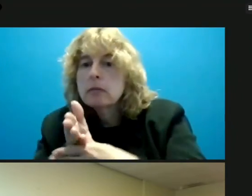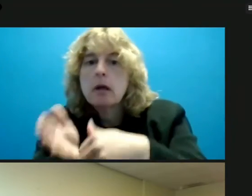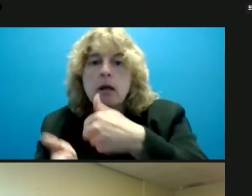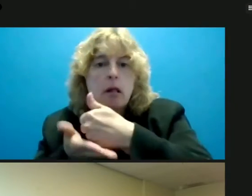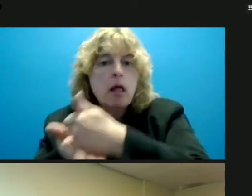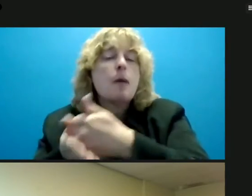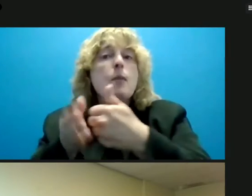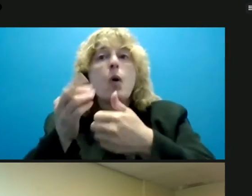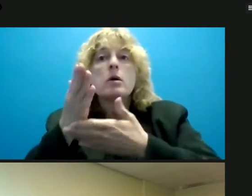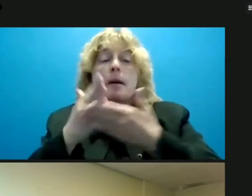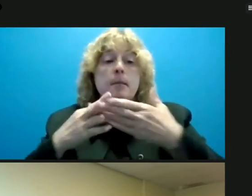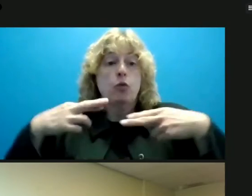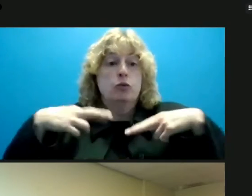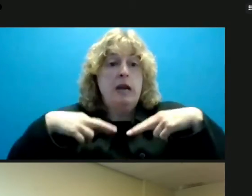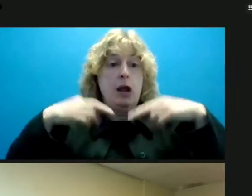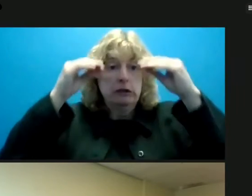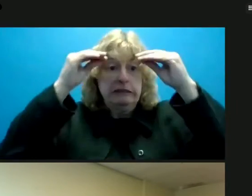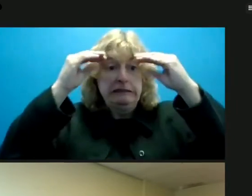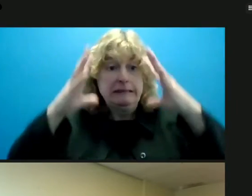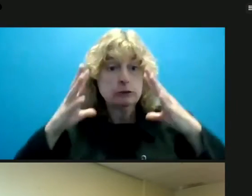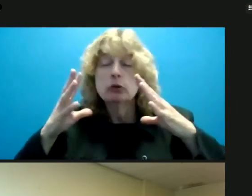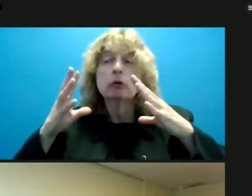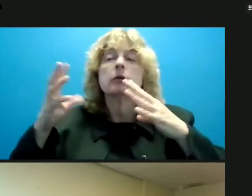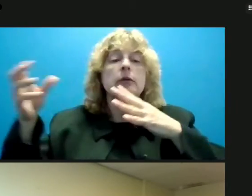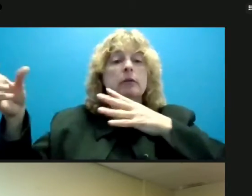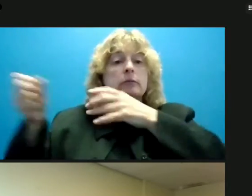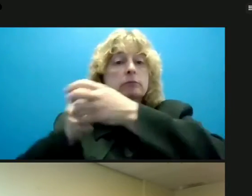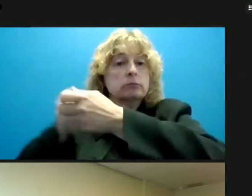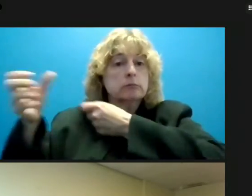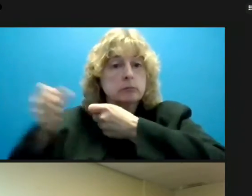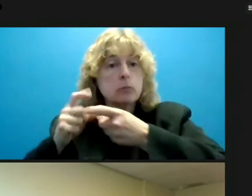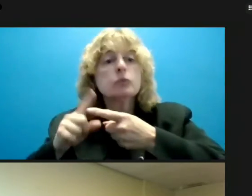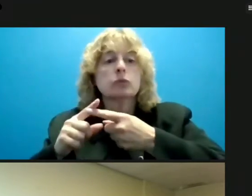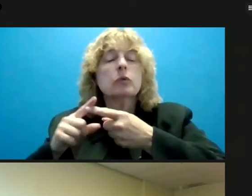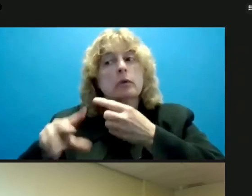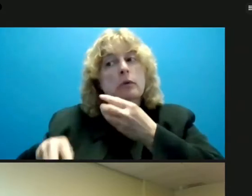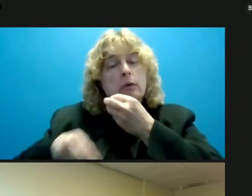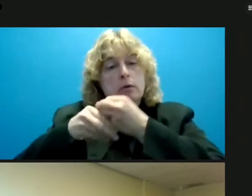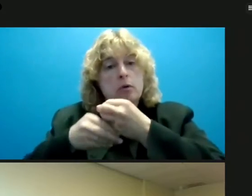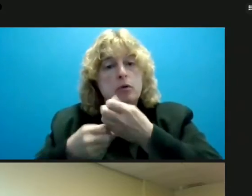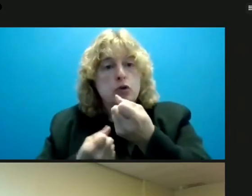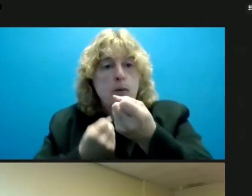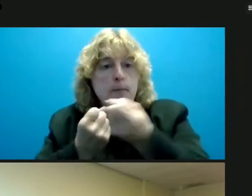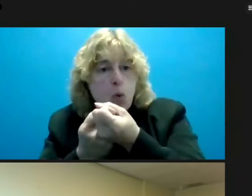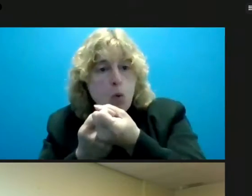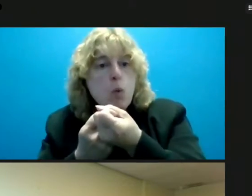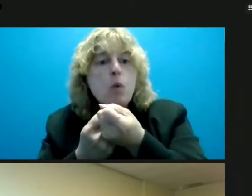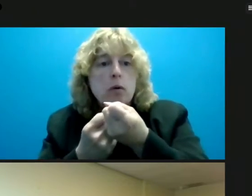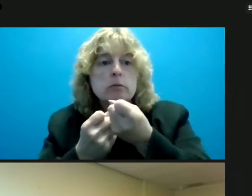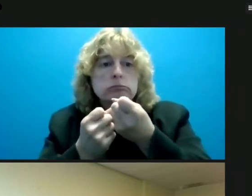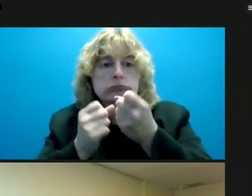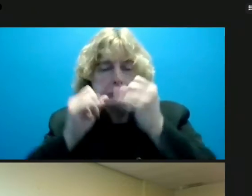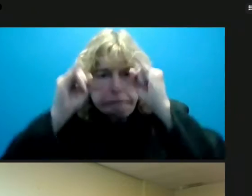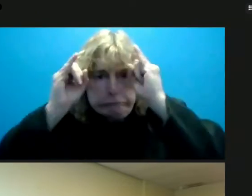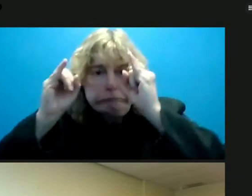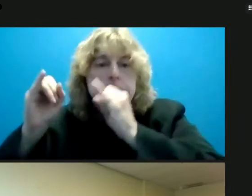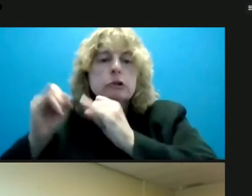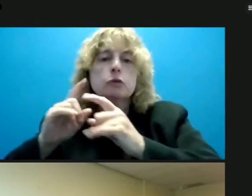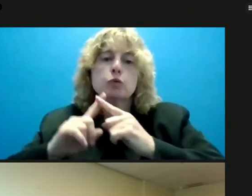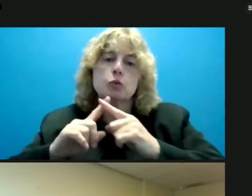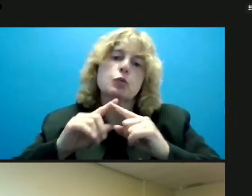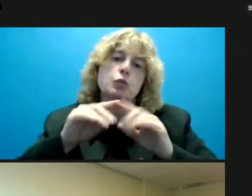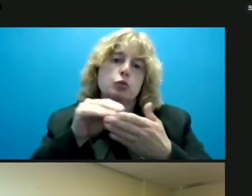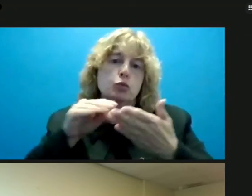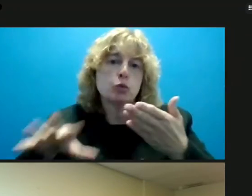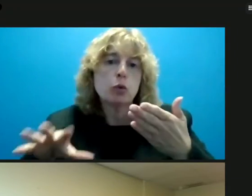provide additional support to students. But we've also used many of those dollars to support the programming that